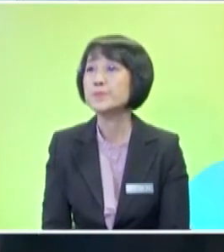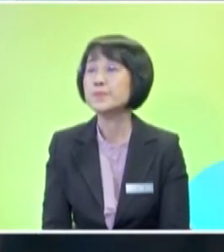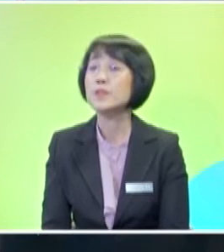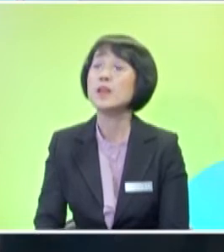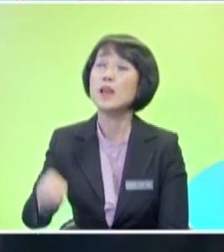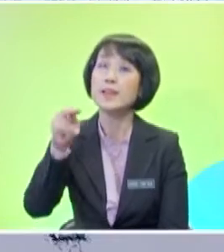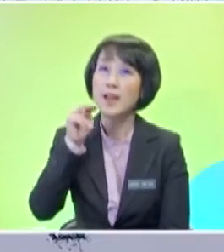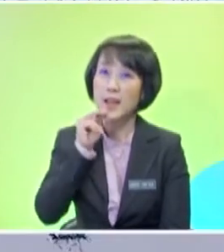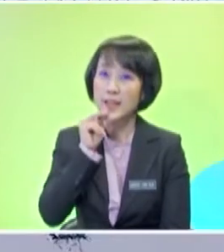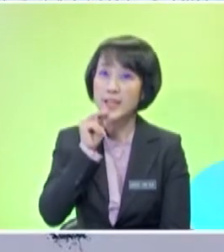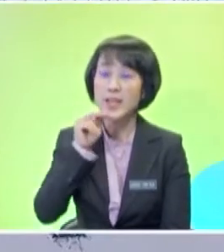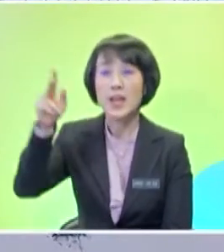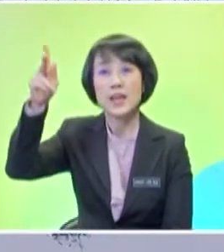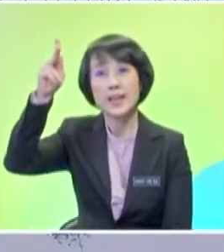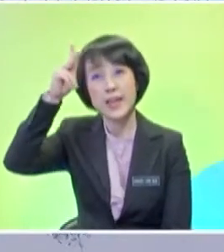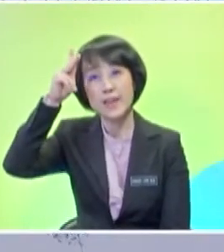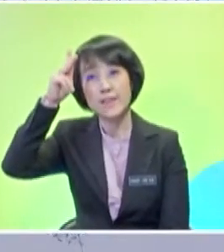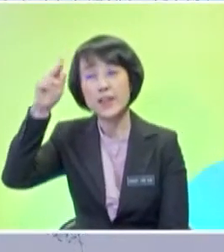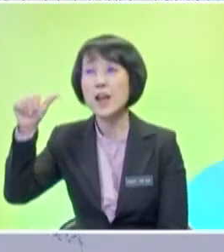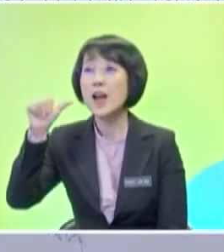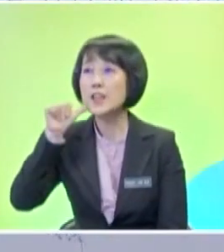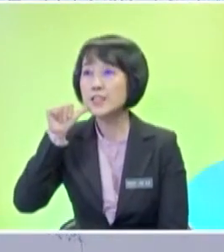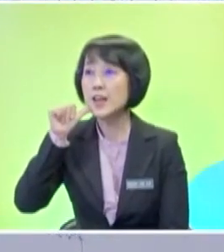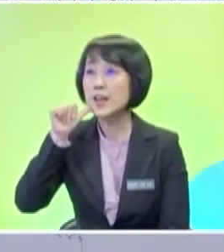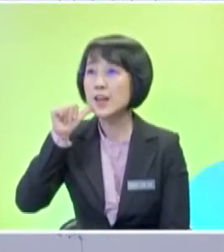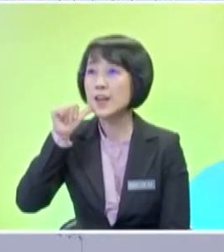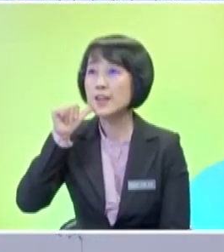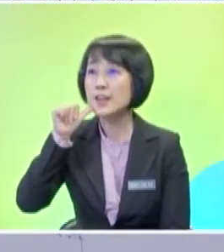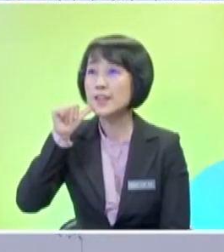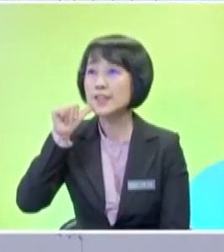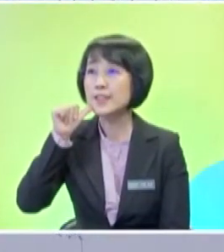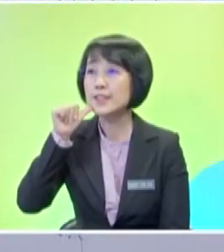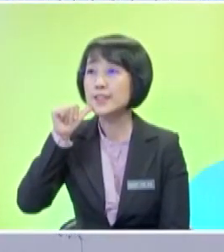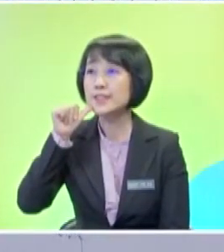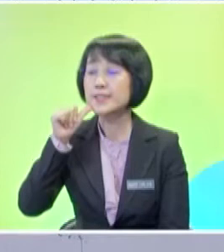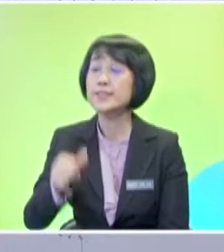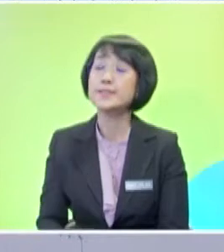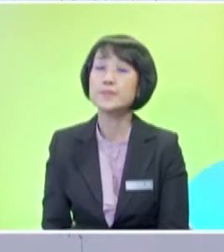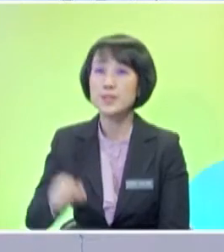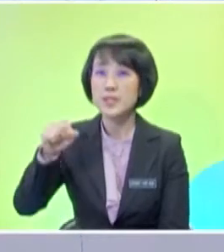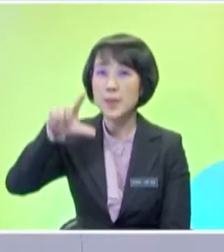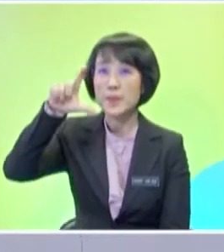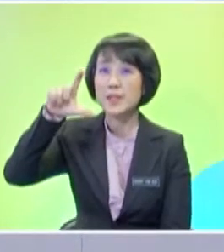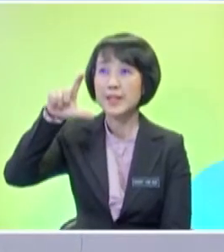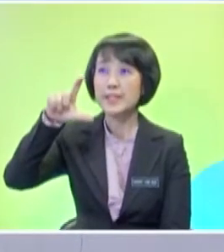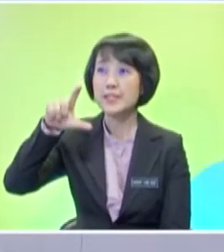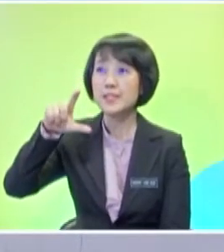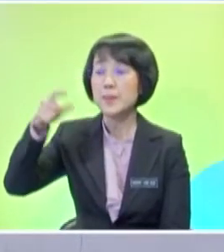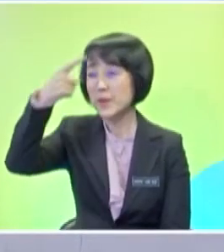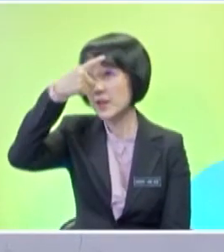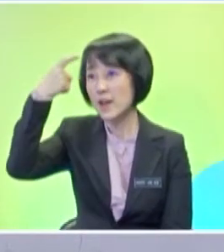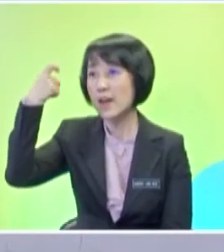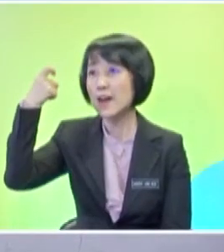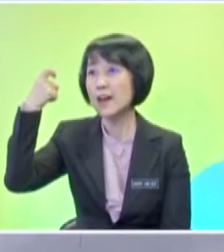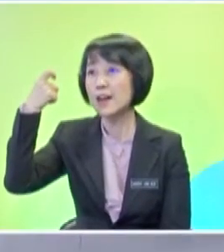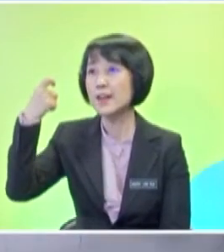Nani, Kevin, Asha. Yes. Okay. You put capital letter because it is